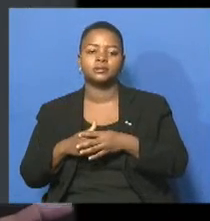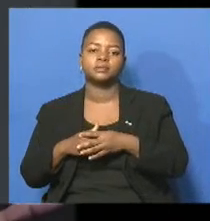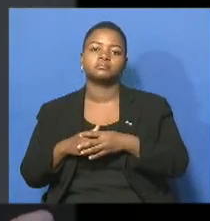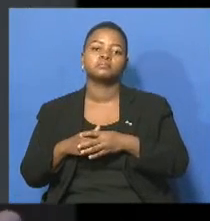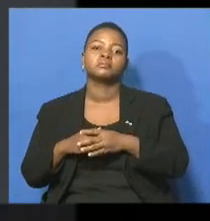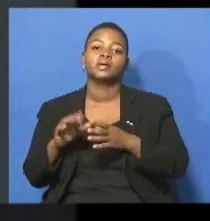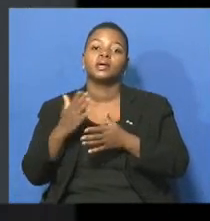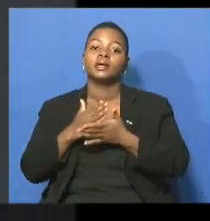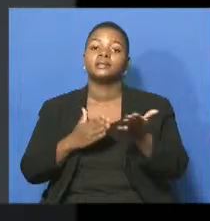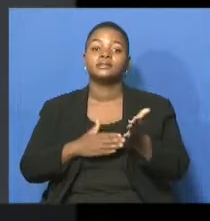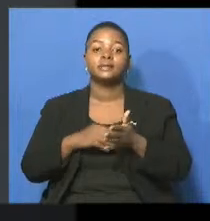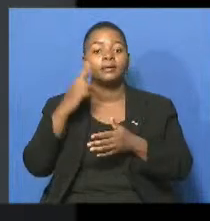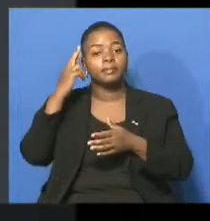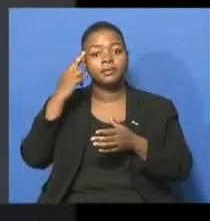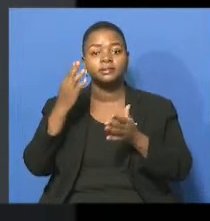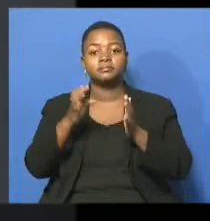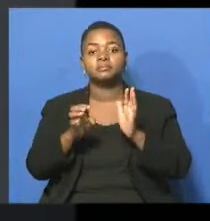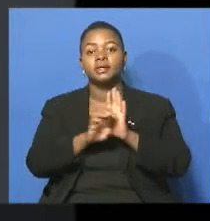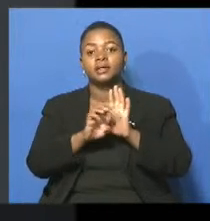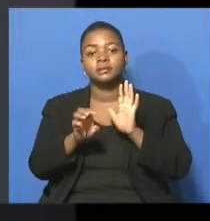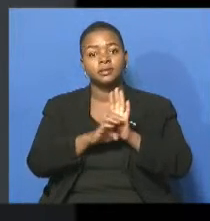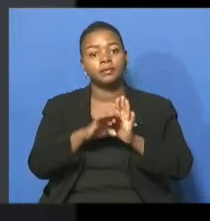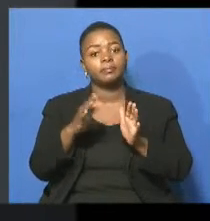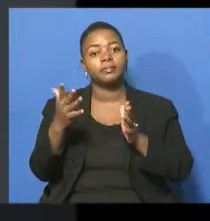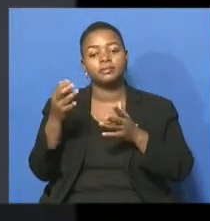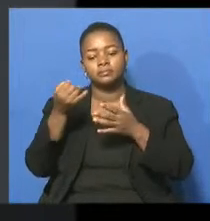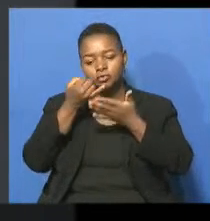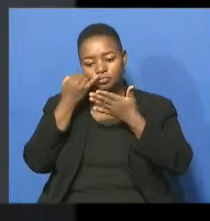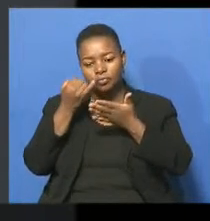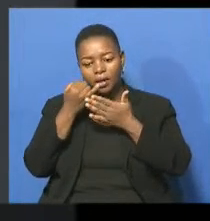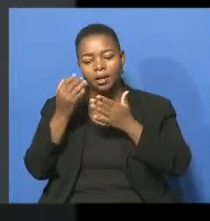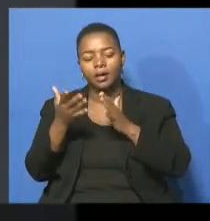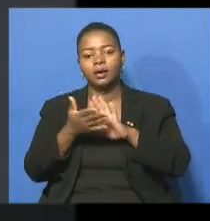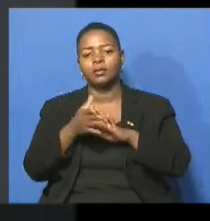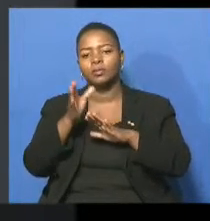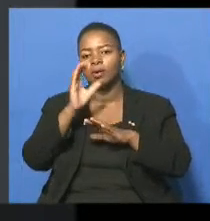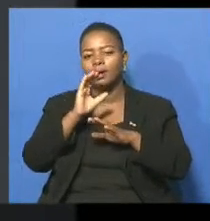Other factors are things such as substance abuse.